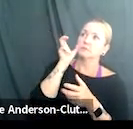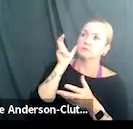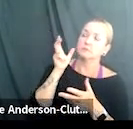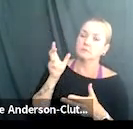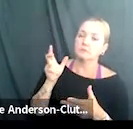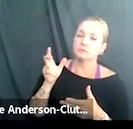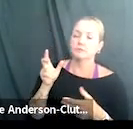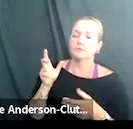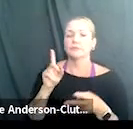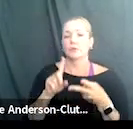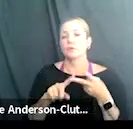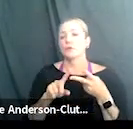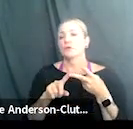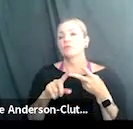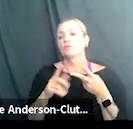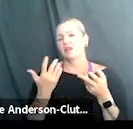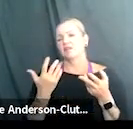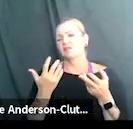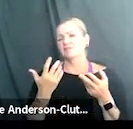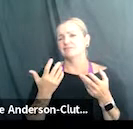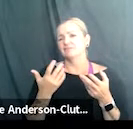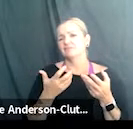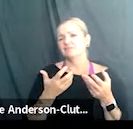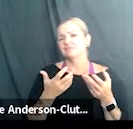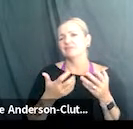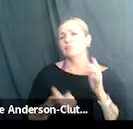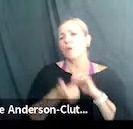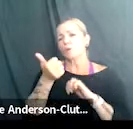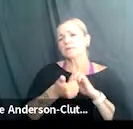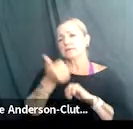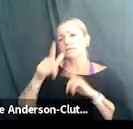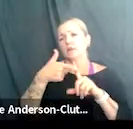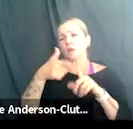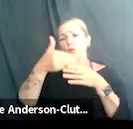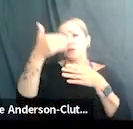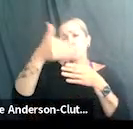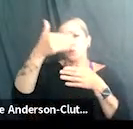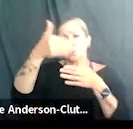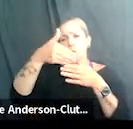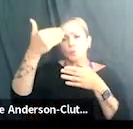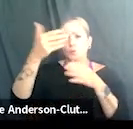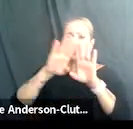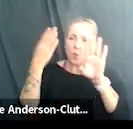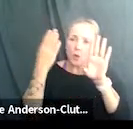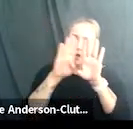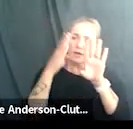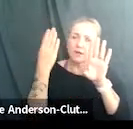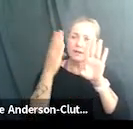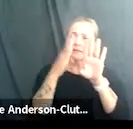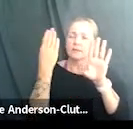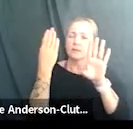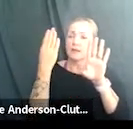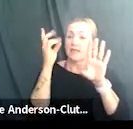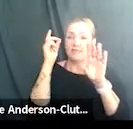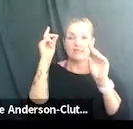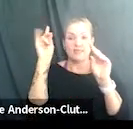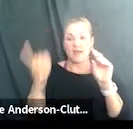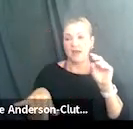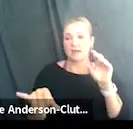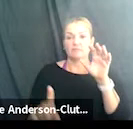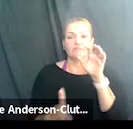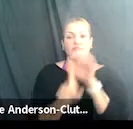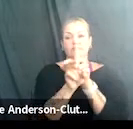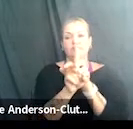persistent. You know, it wasn't there before, now it is. So that's OCD as opposed to some